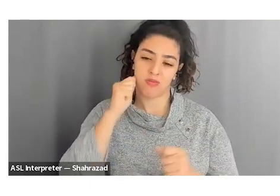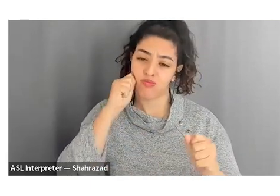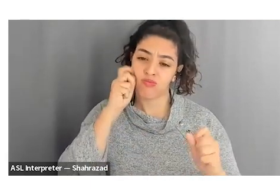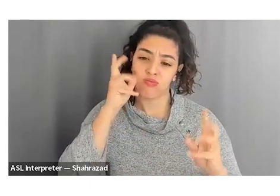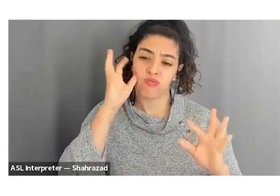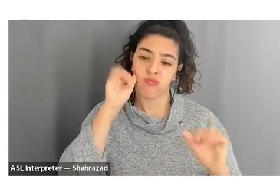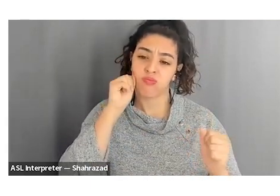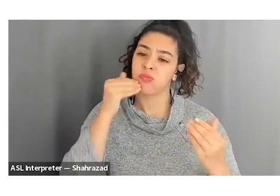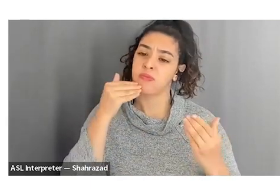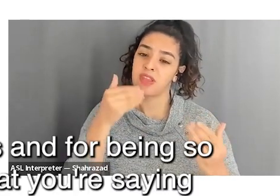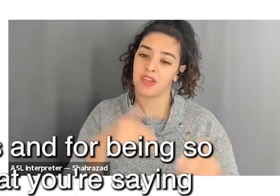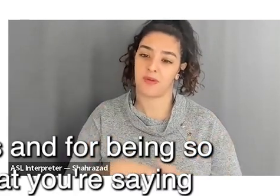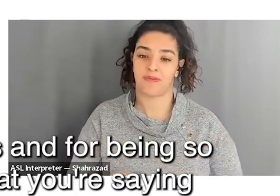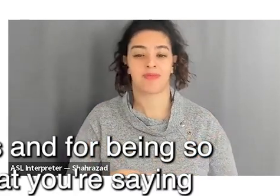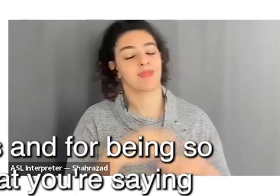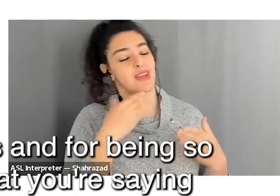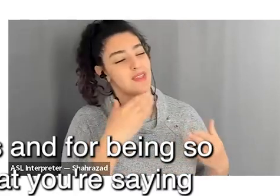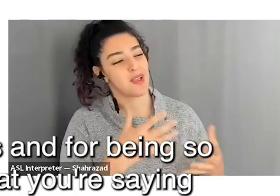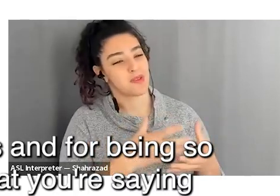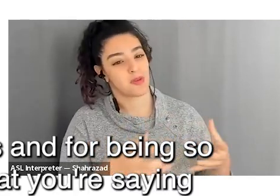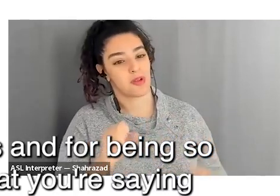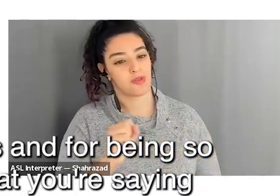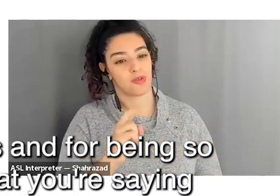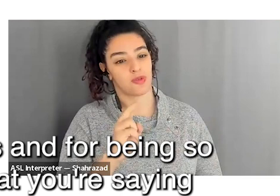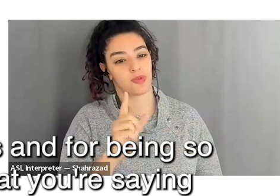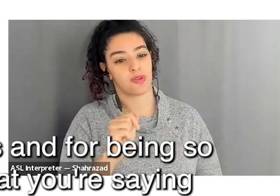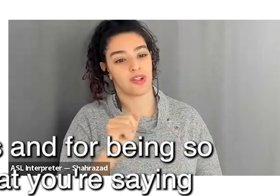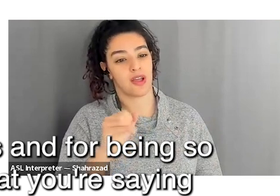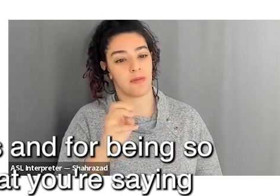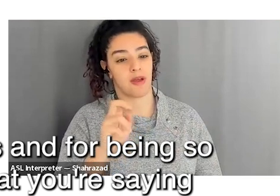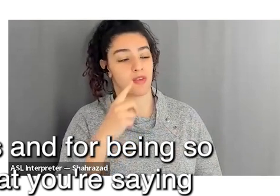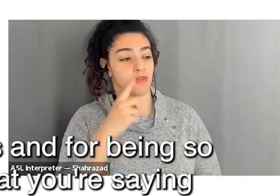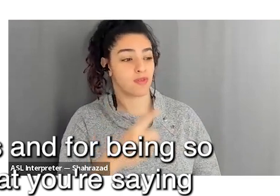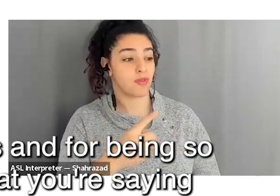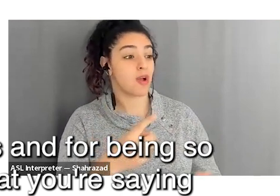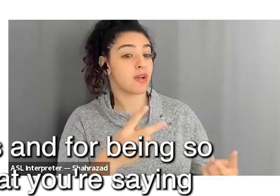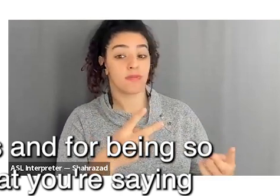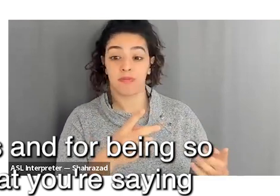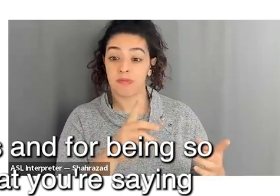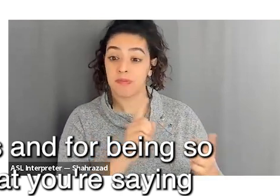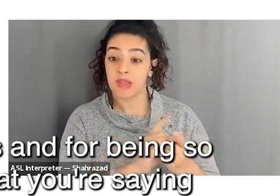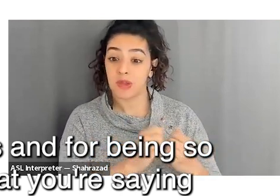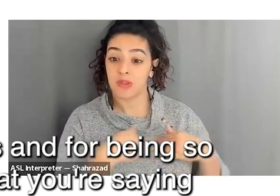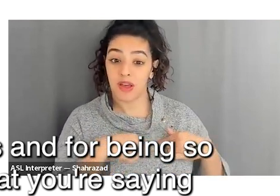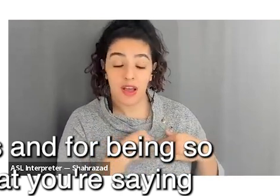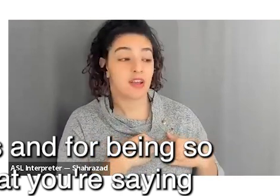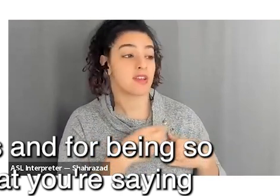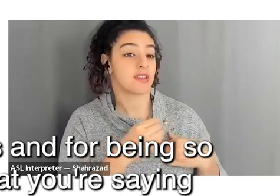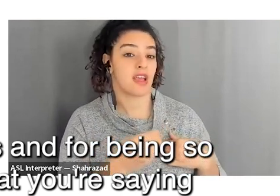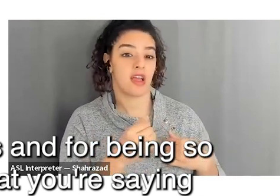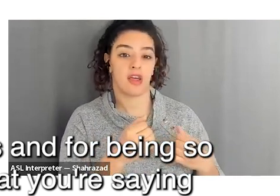Thank you so much, Sulaiman, for seeing us and for being so generous with your kindness. And also what you're saying regarding